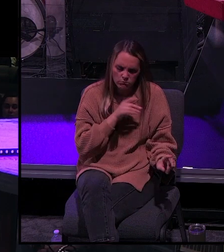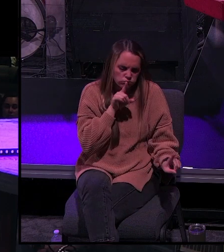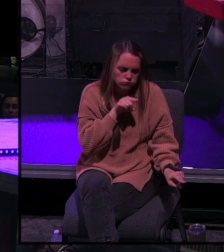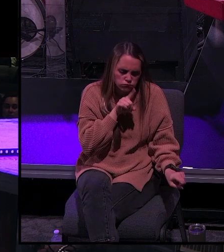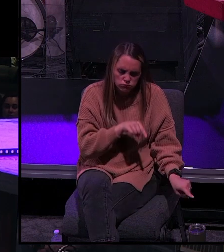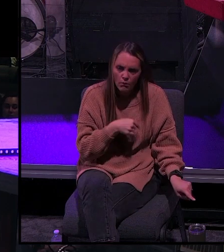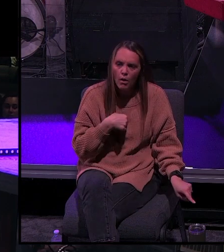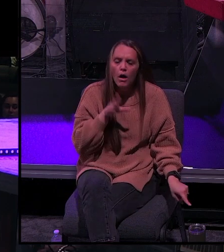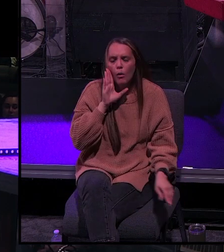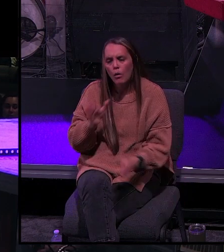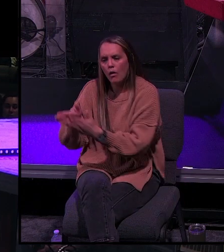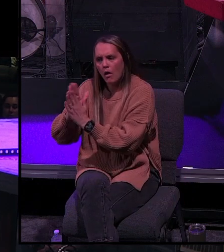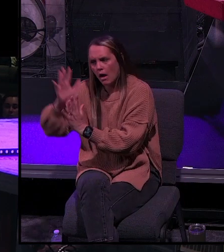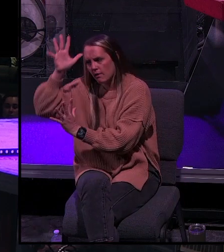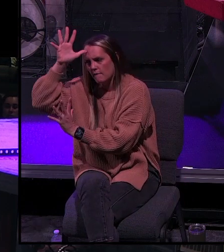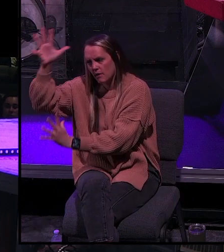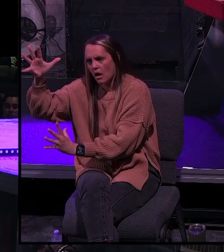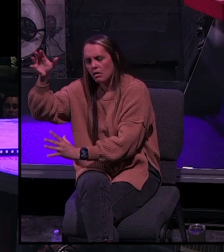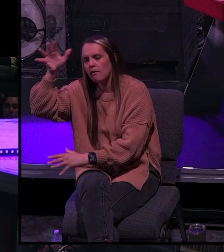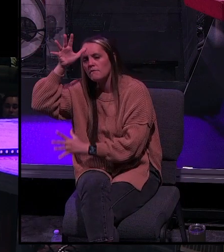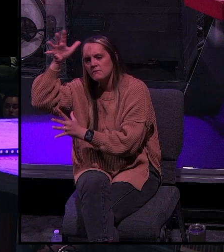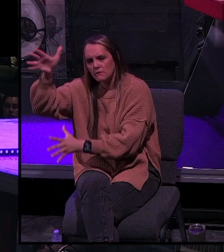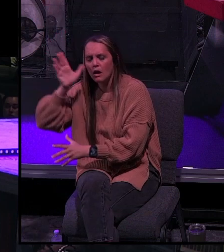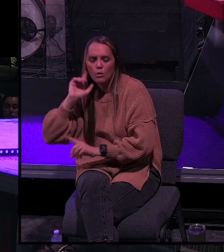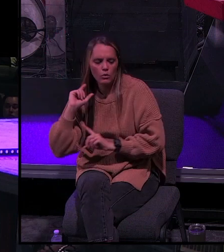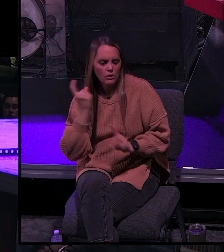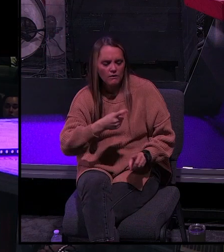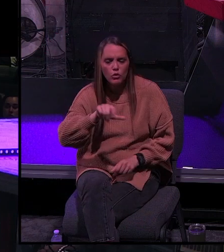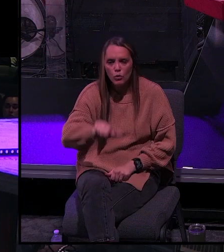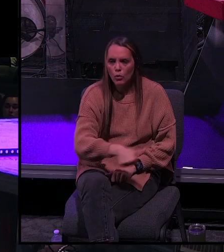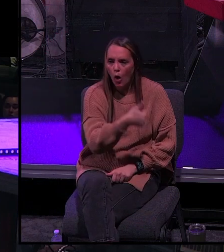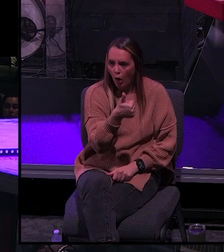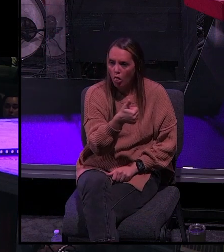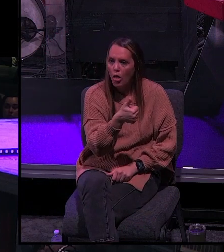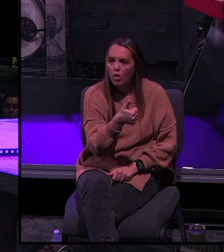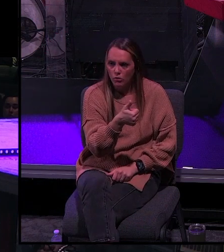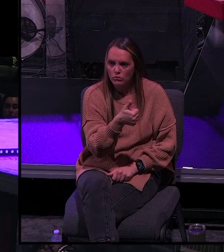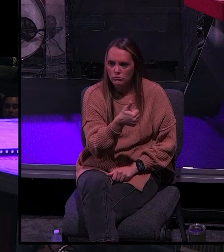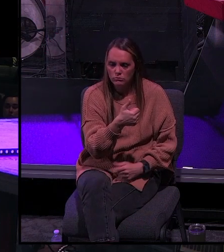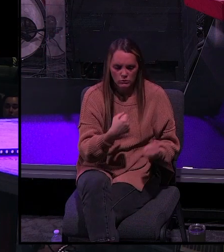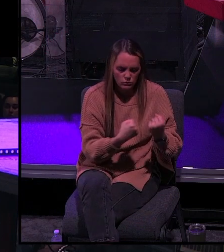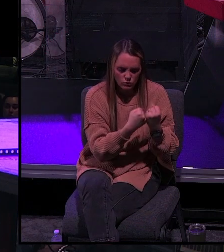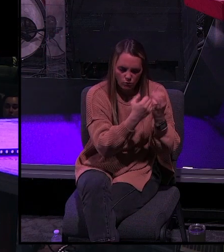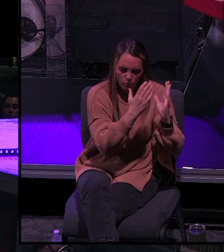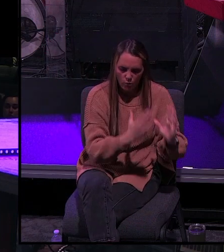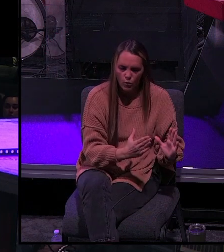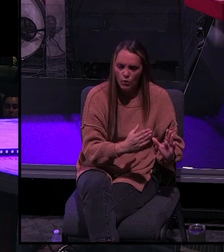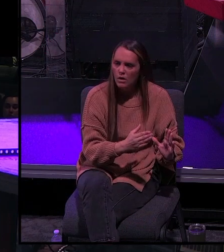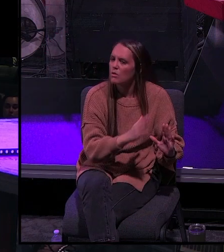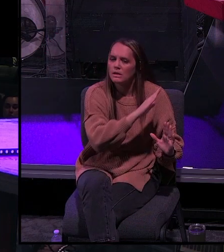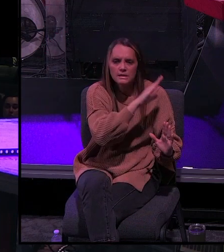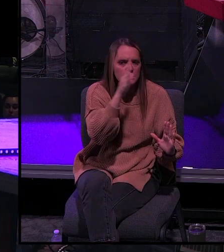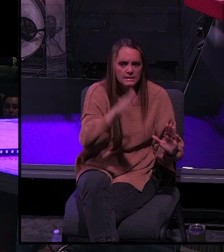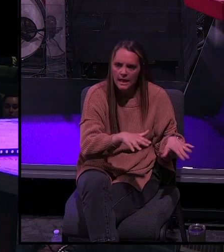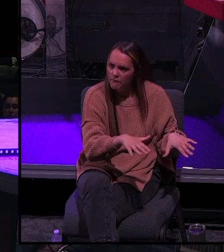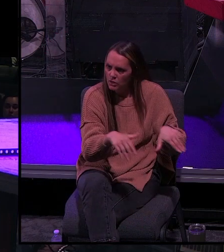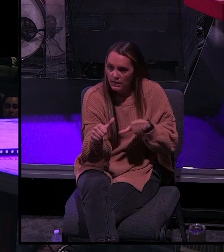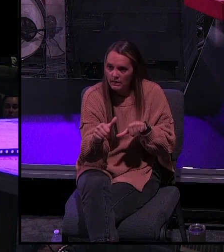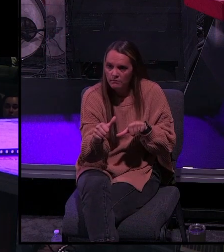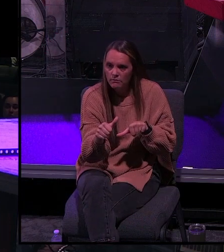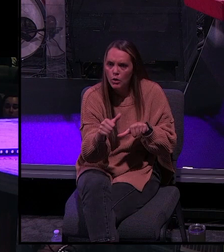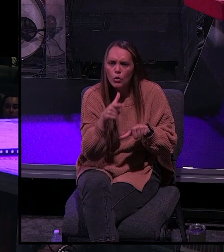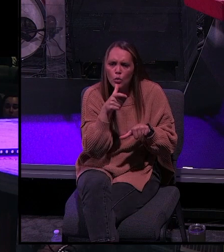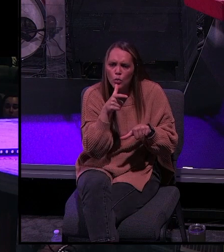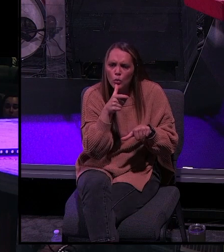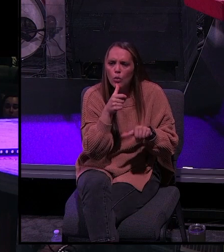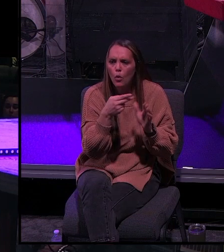Father, and He will give you another advocate who will never leave you. He is the Holy Spirit who leads